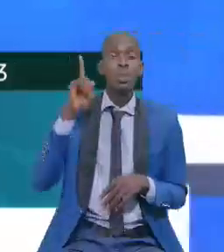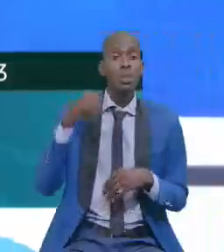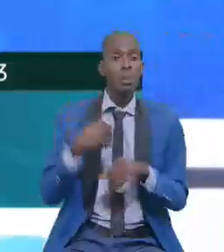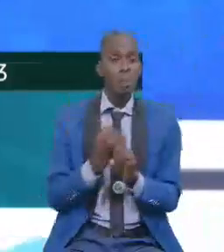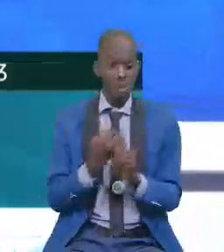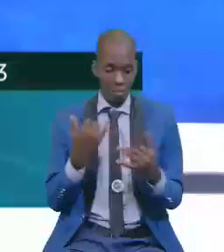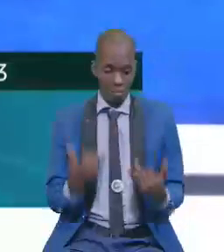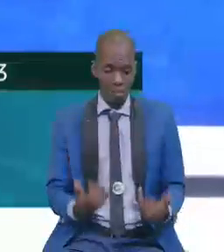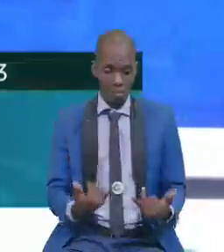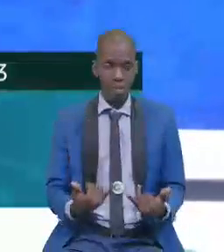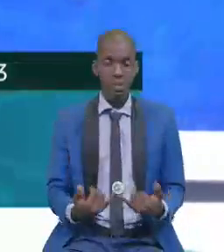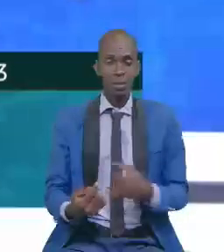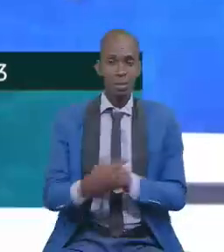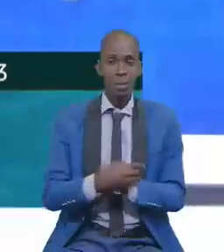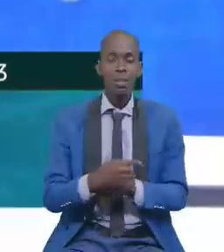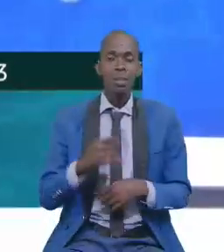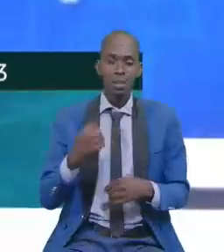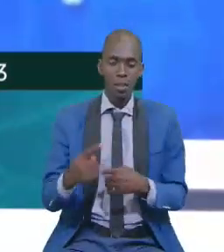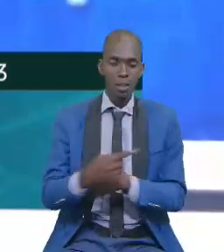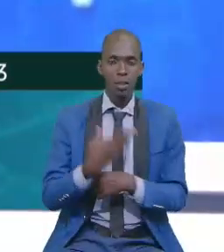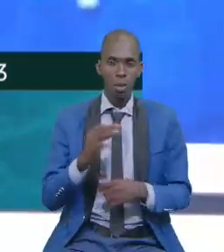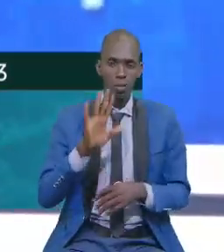your day of salvation.